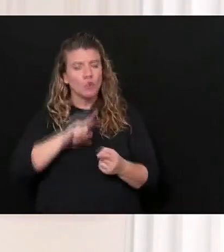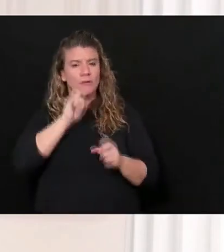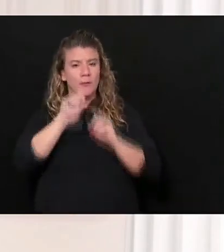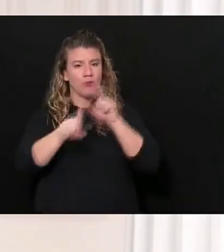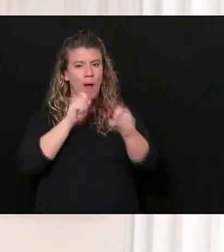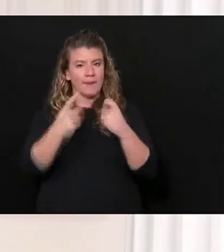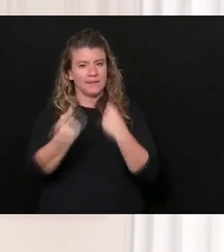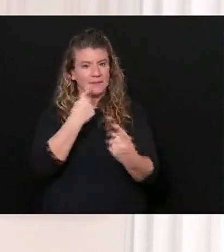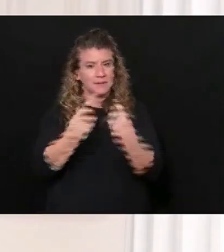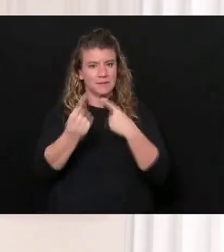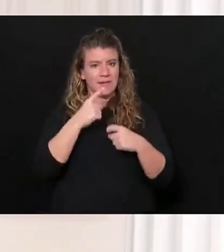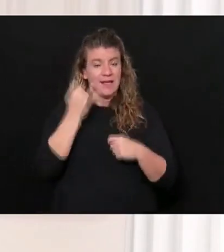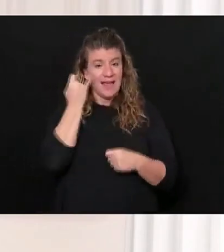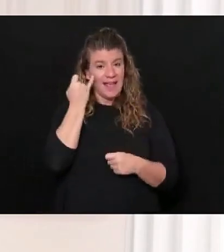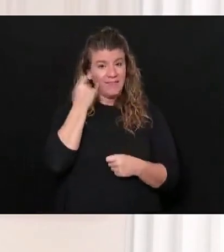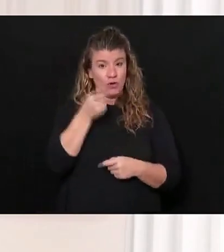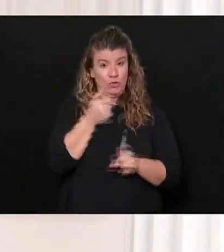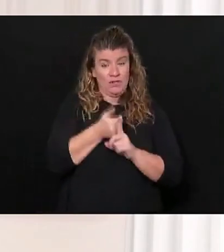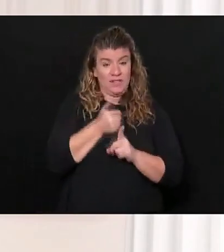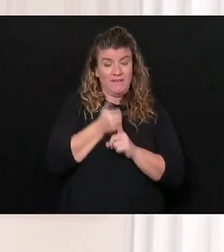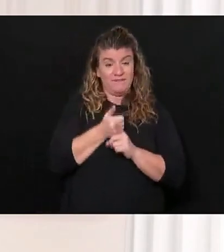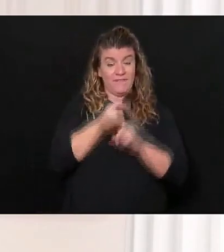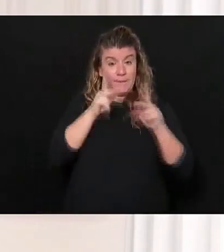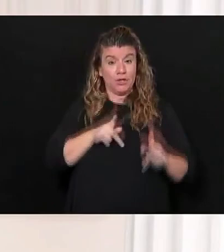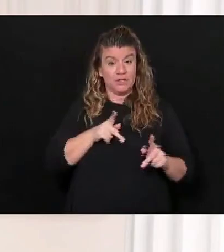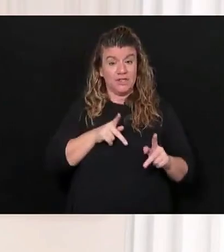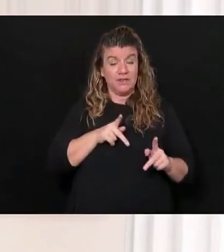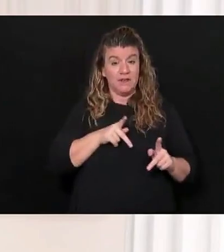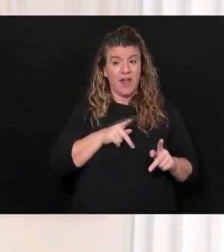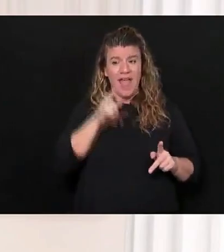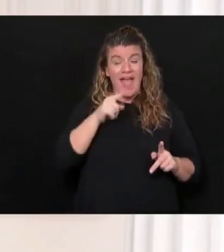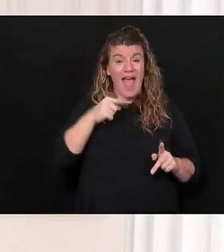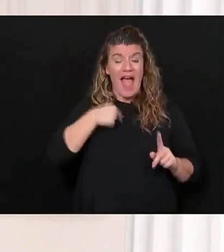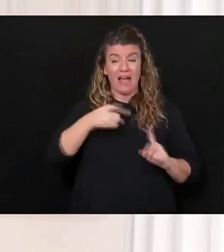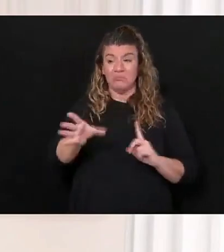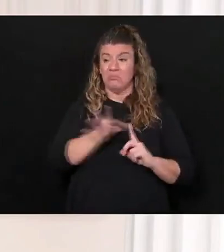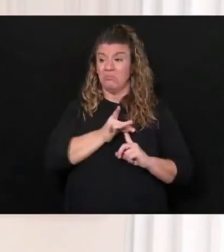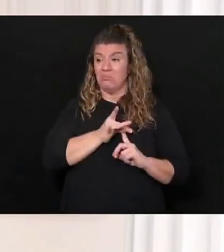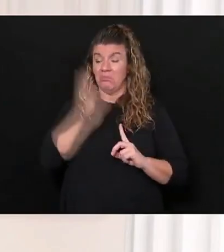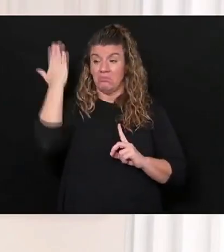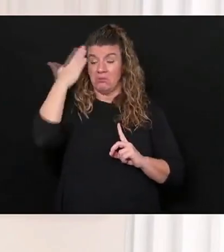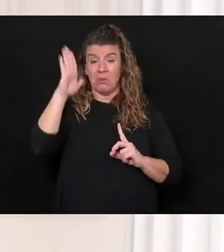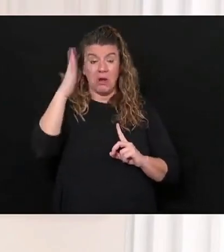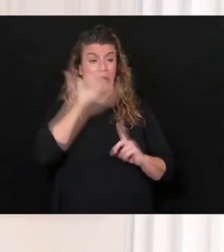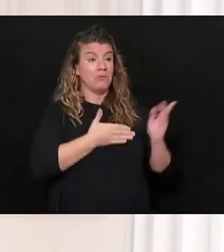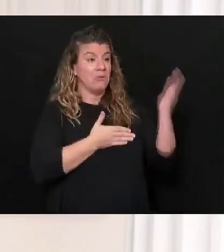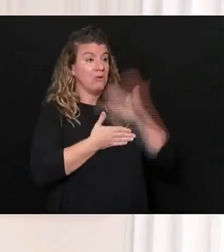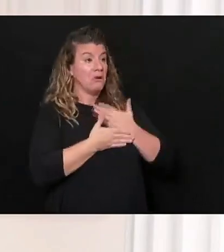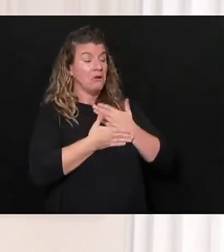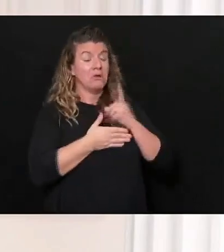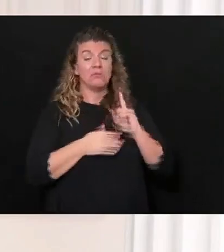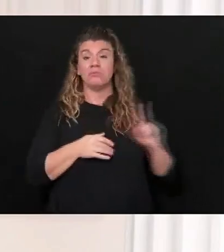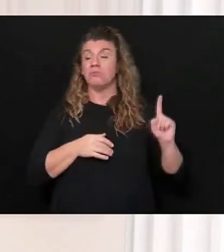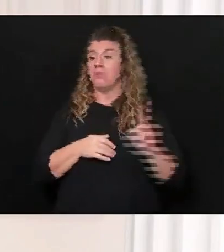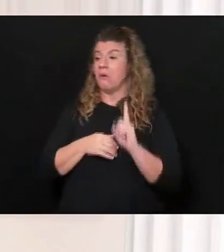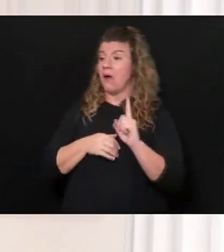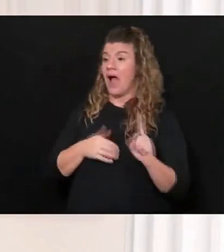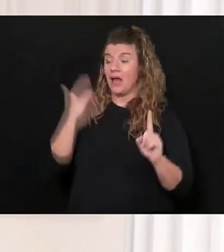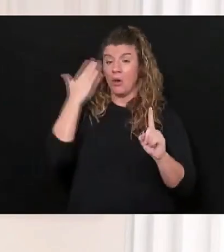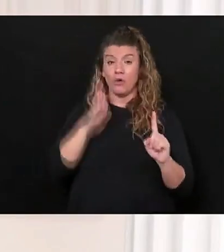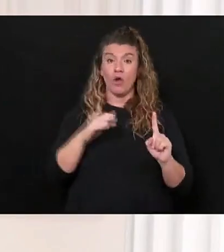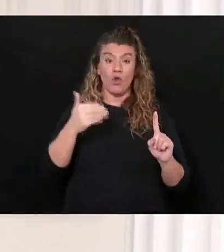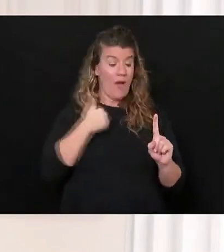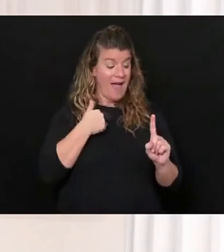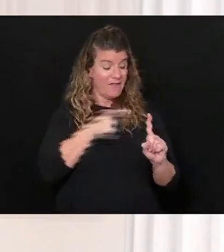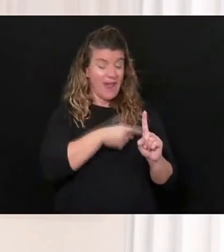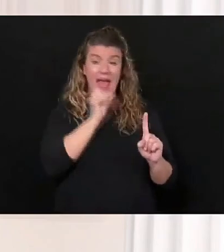you generate if you are a person who doesn't know you have COVID, pre-symptomatic, asymptomatic, but you do have COVID and you